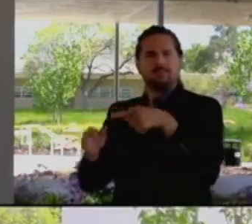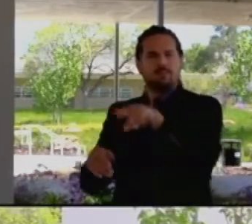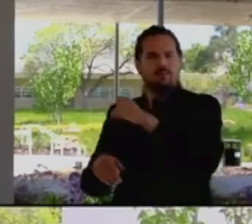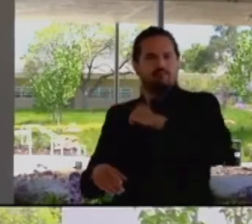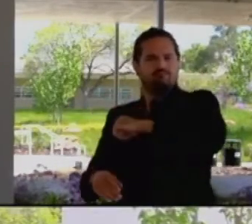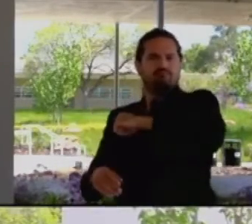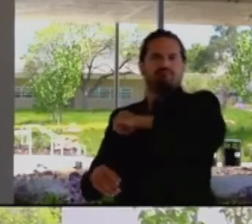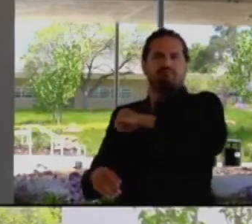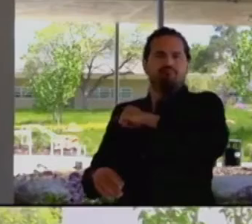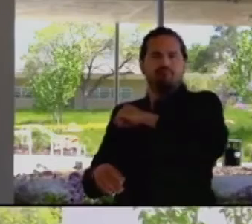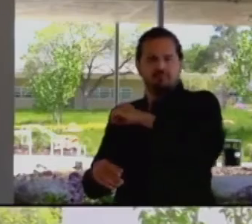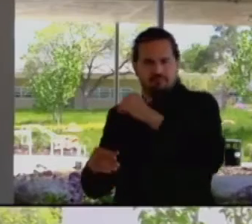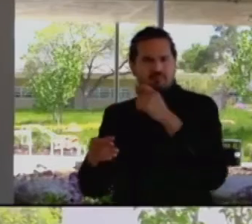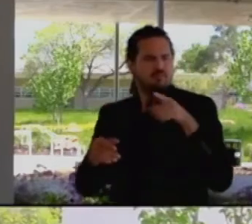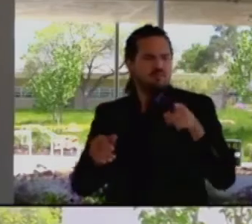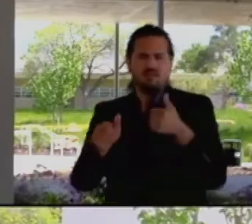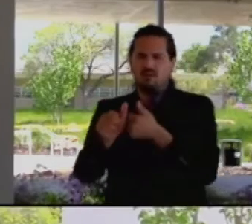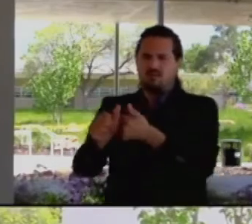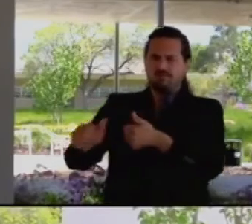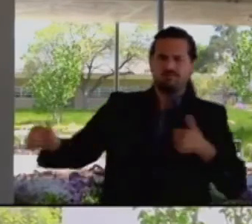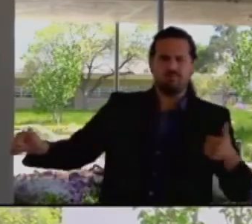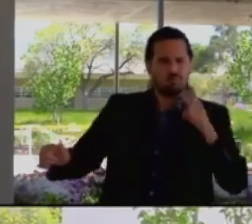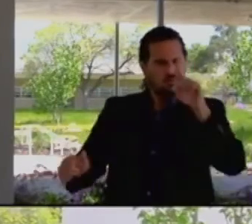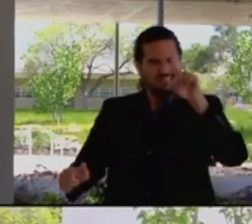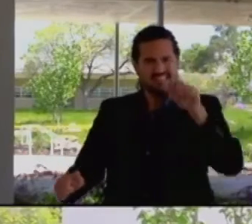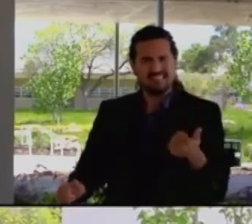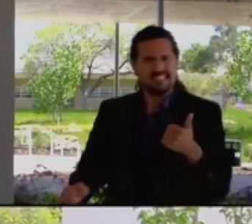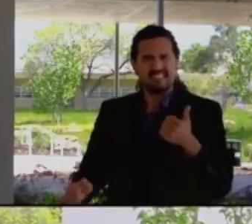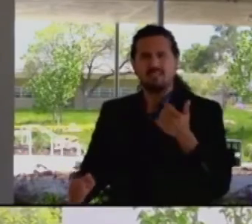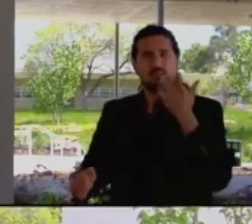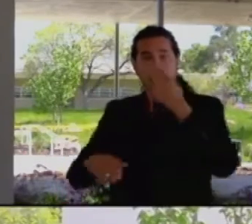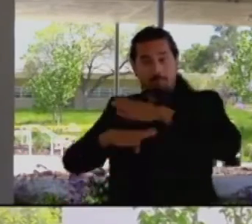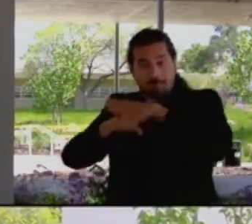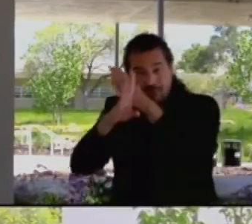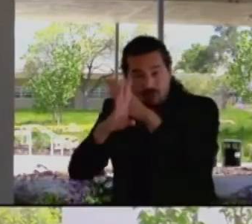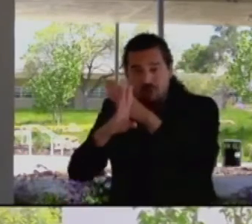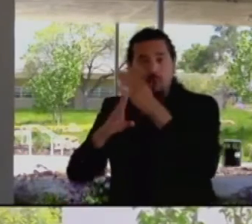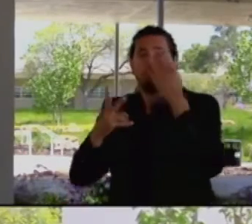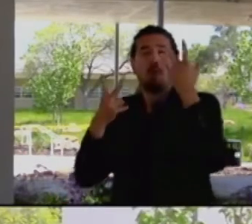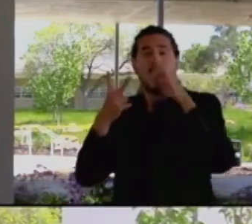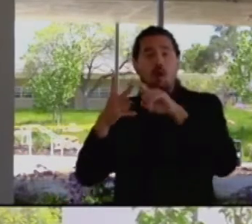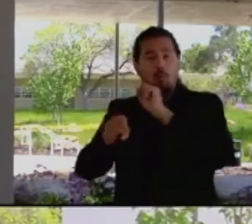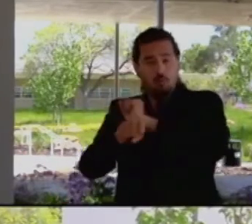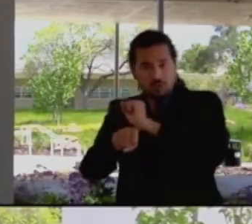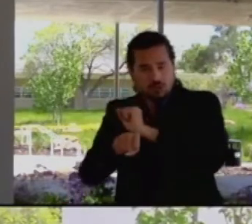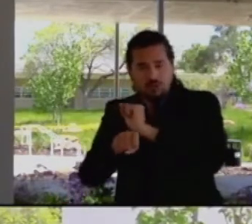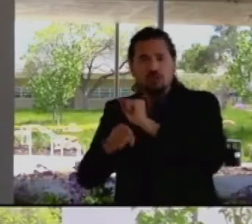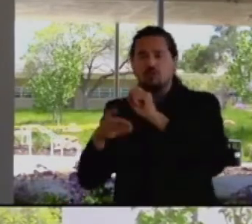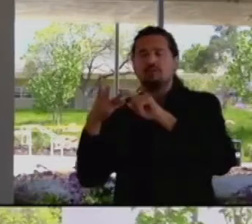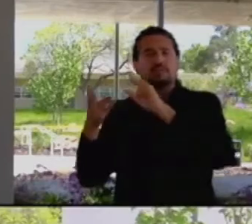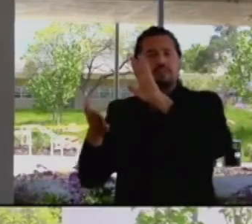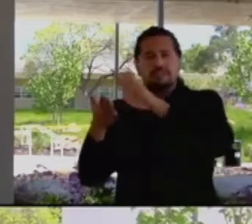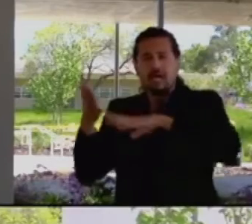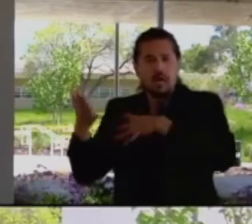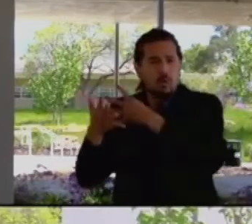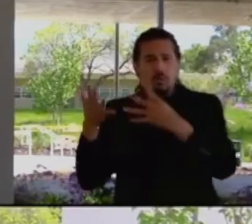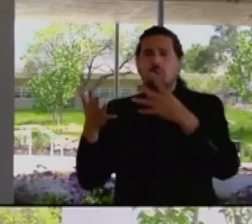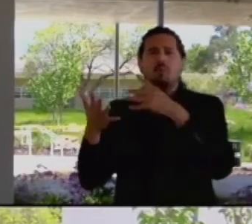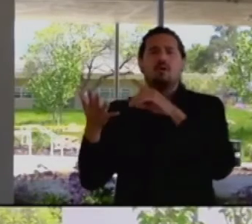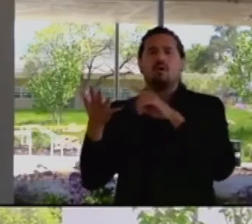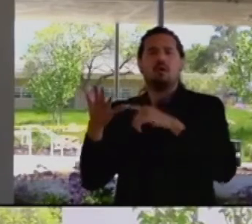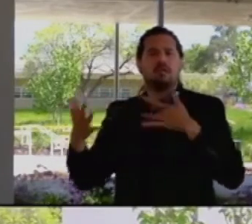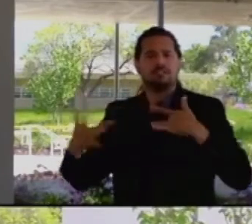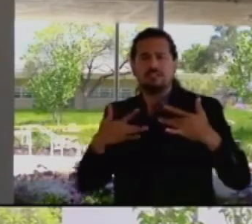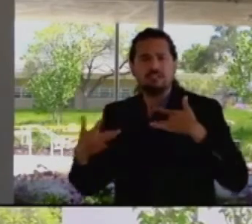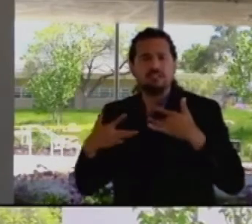convenience because of working jobs and being out there, or is there some sort of barrier in